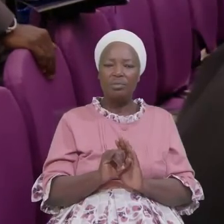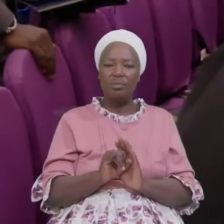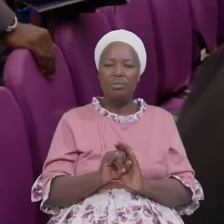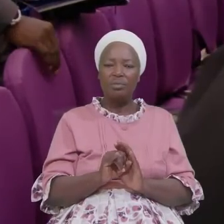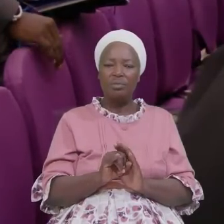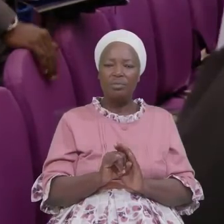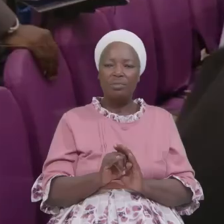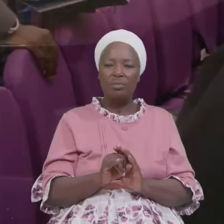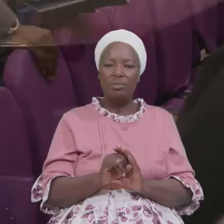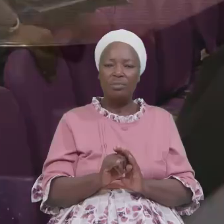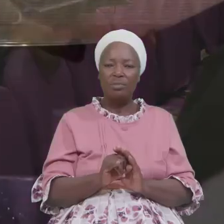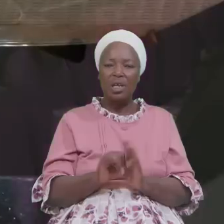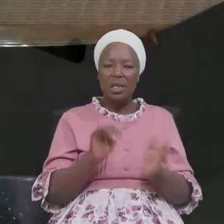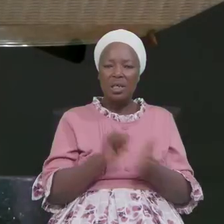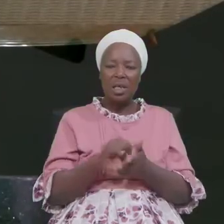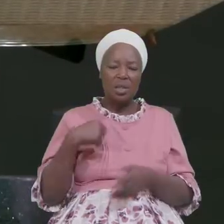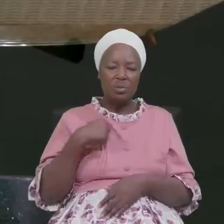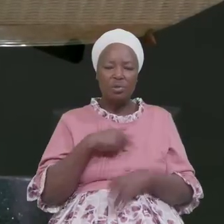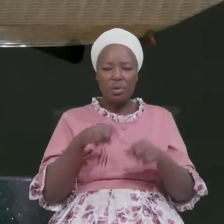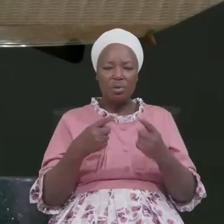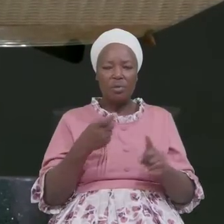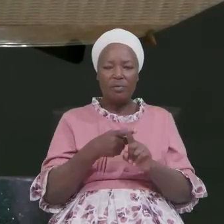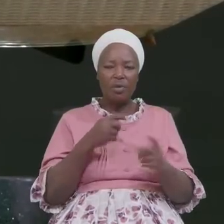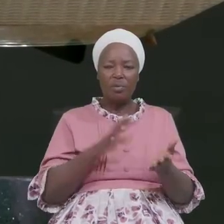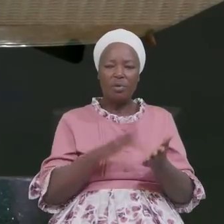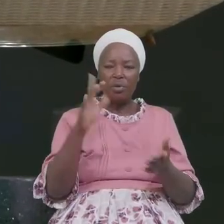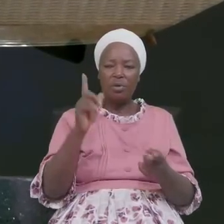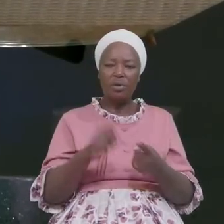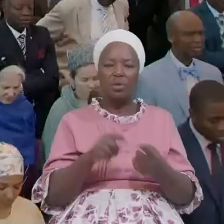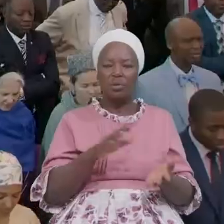And we go from glory to glory.